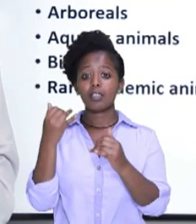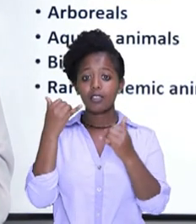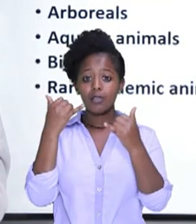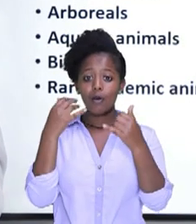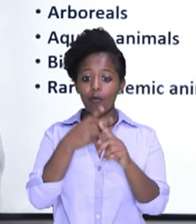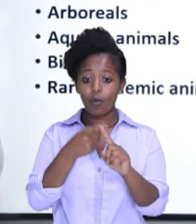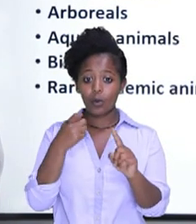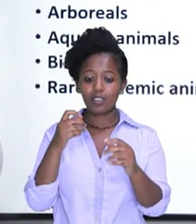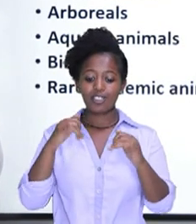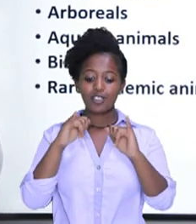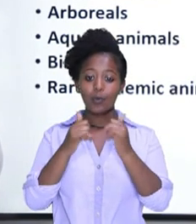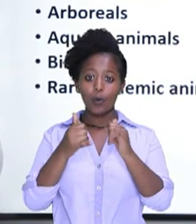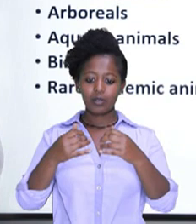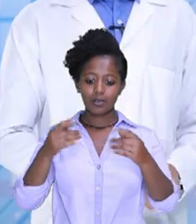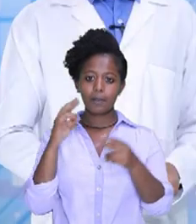sport purposes.